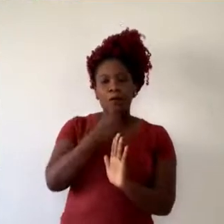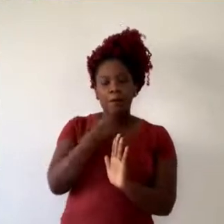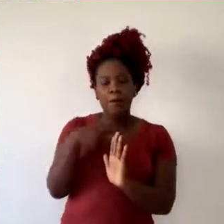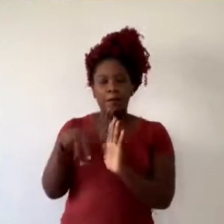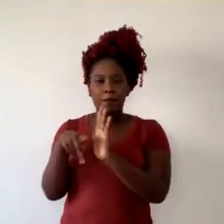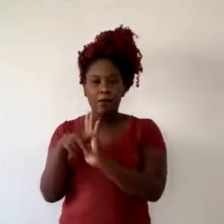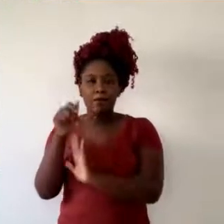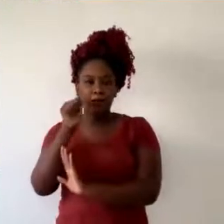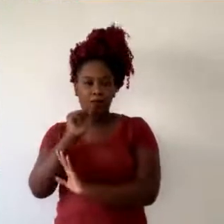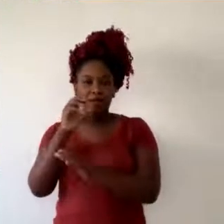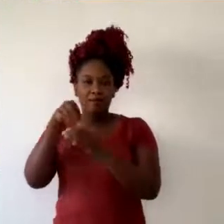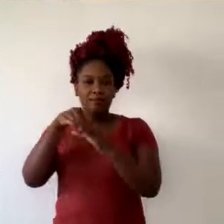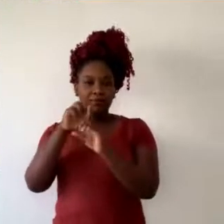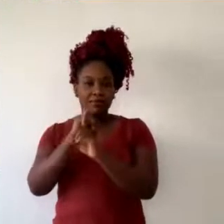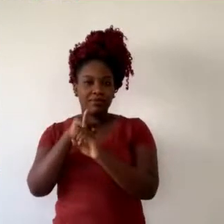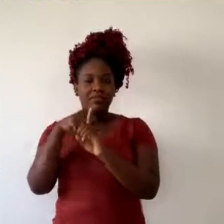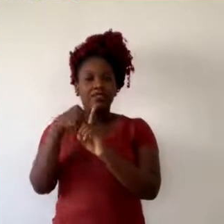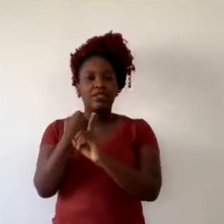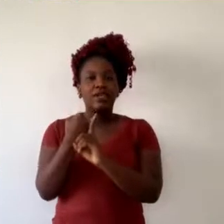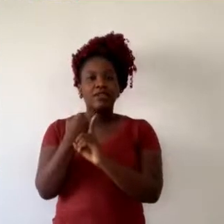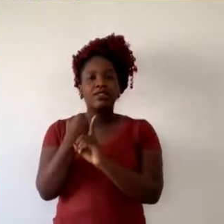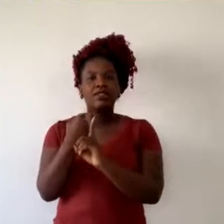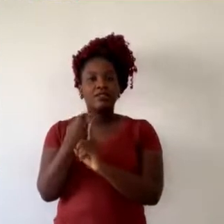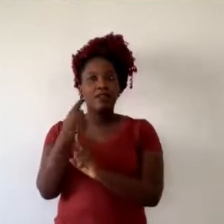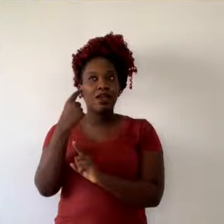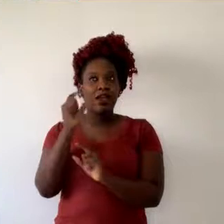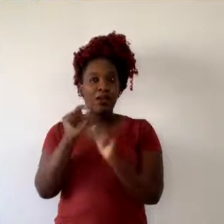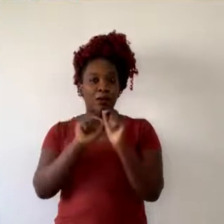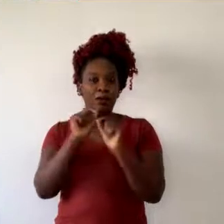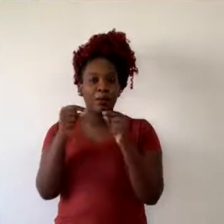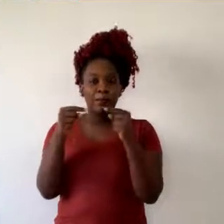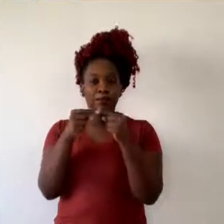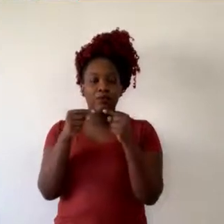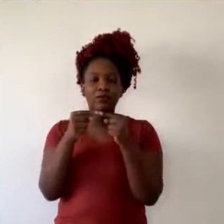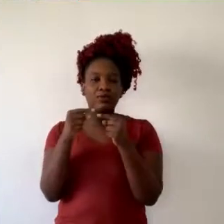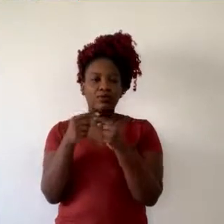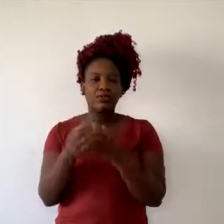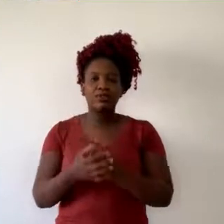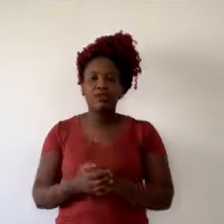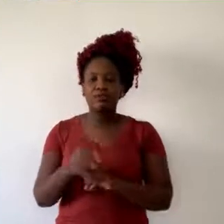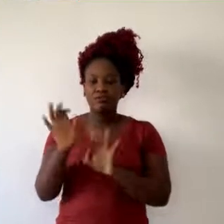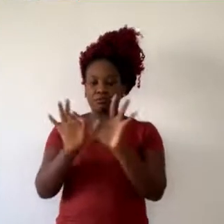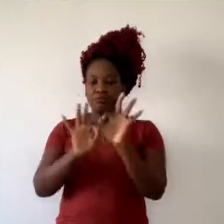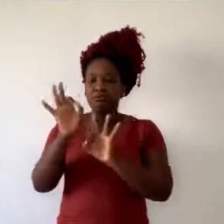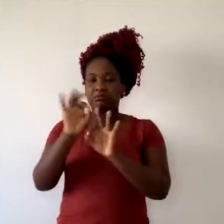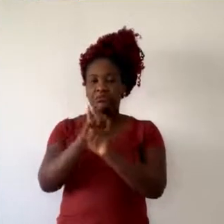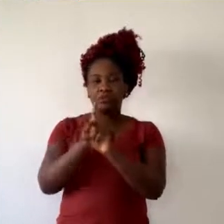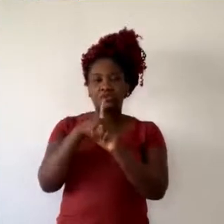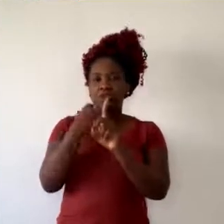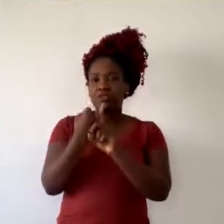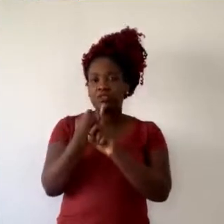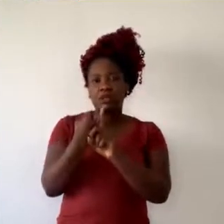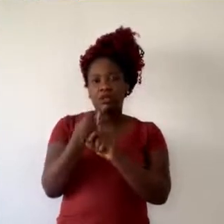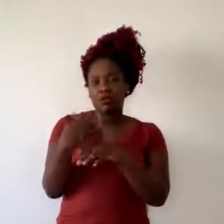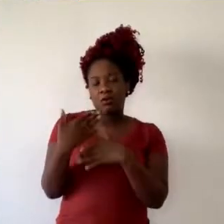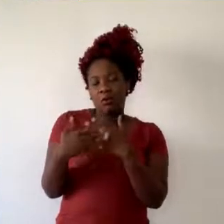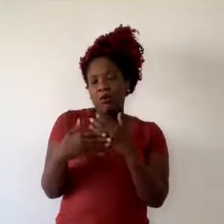masculine in our society, they are actually social construction.